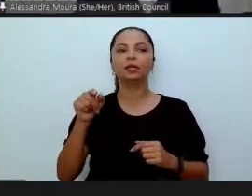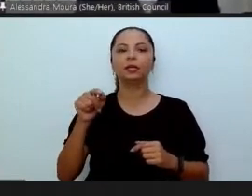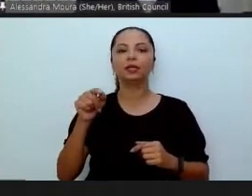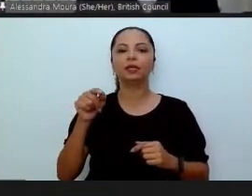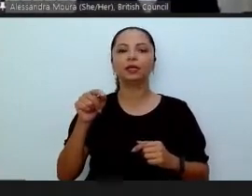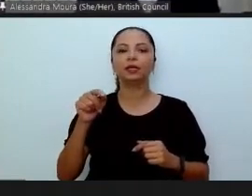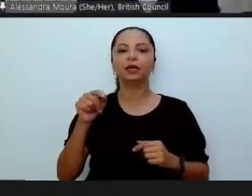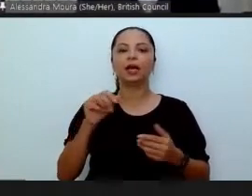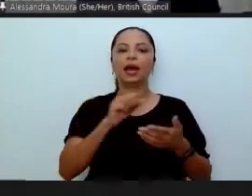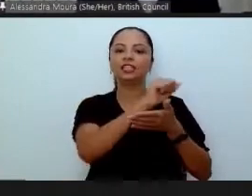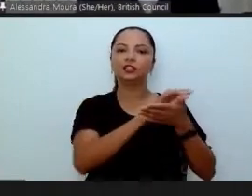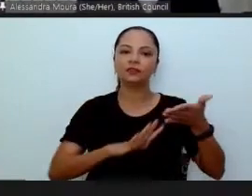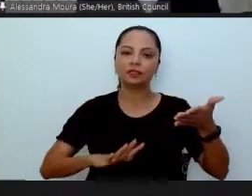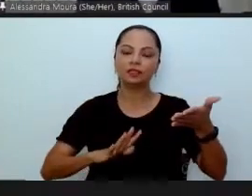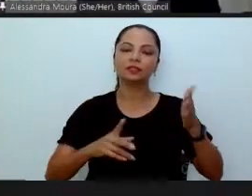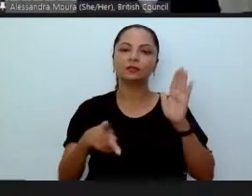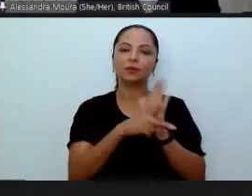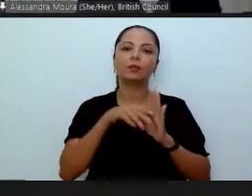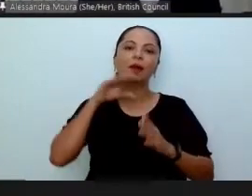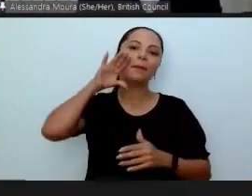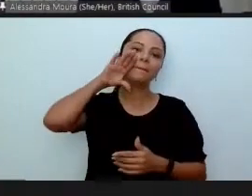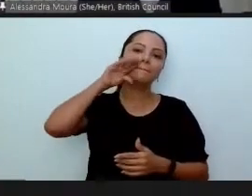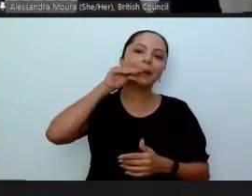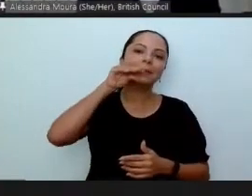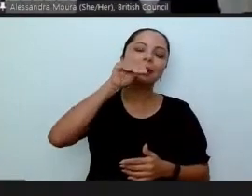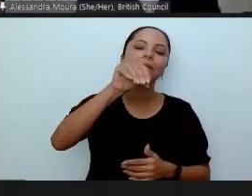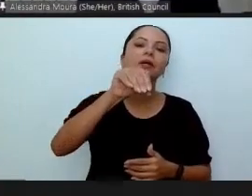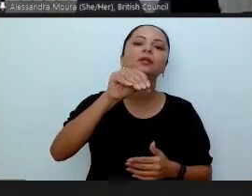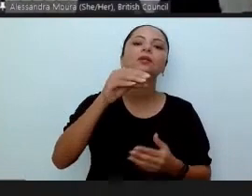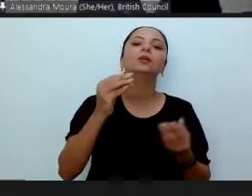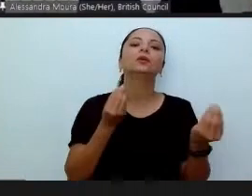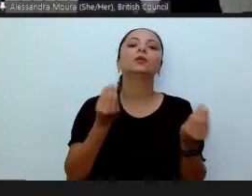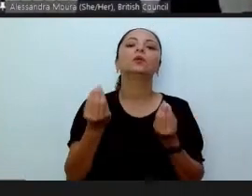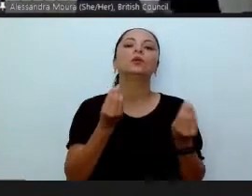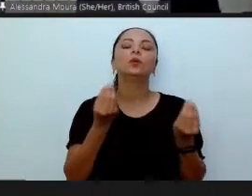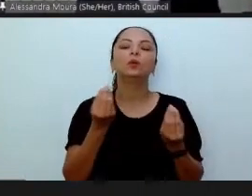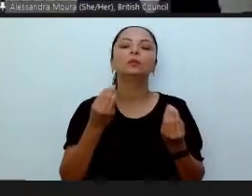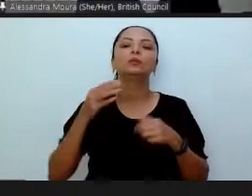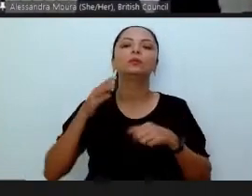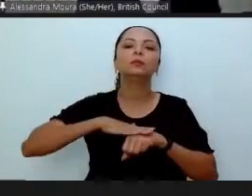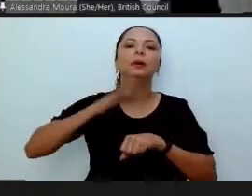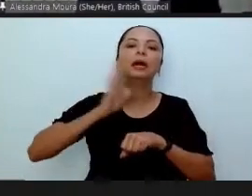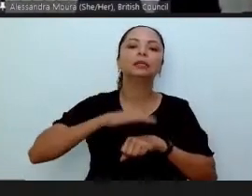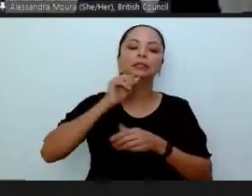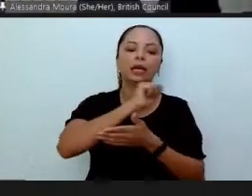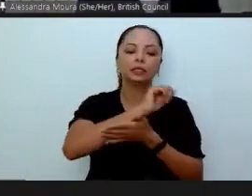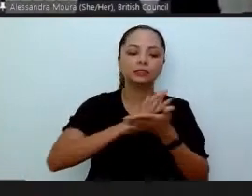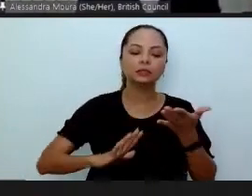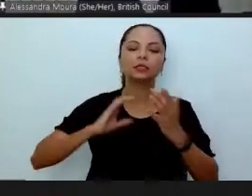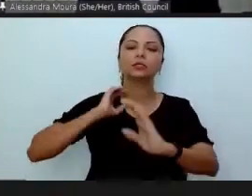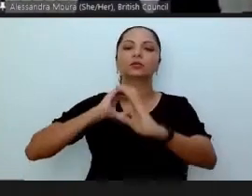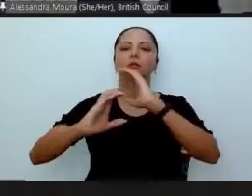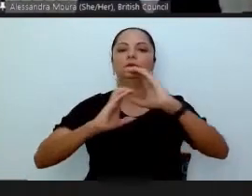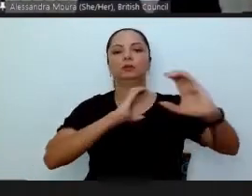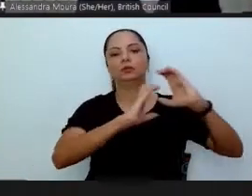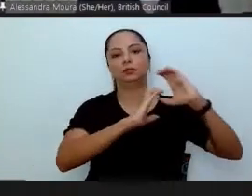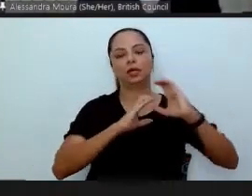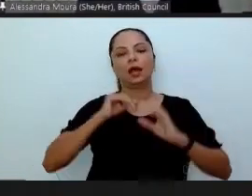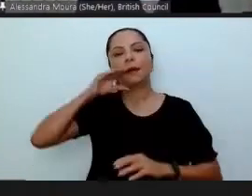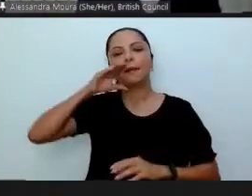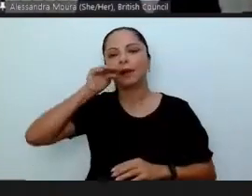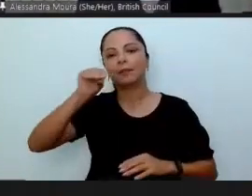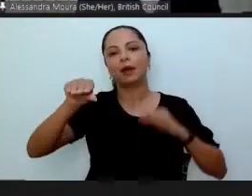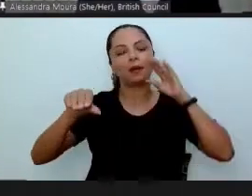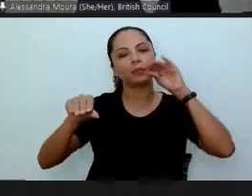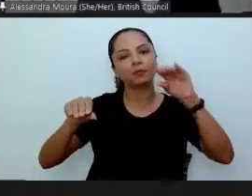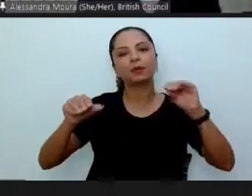incorporate more speaking activities into my lessons. The goal is to help my learners improve their speaking skills. The rationale,